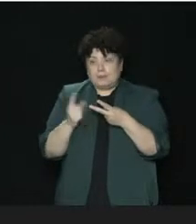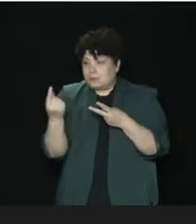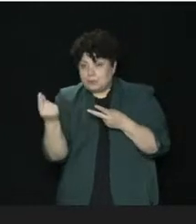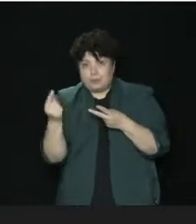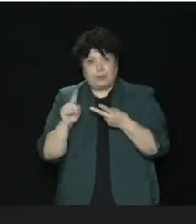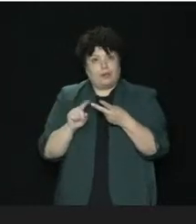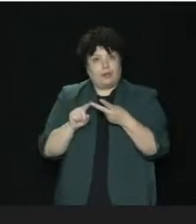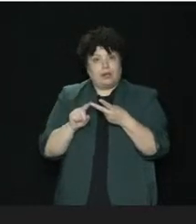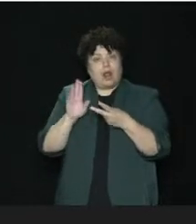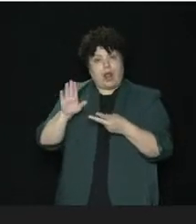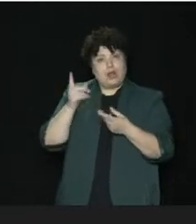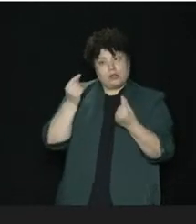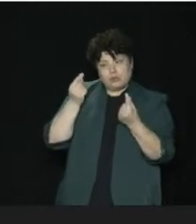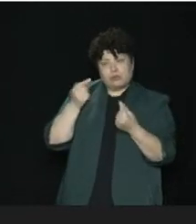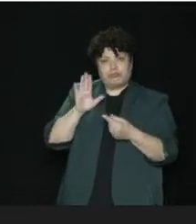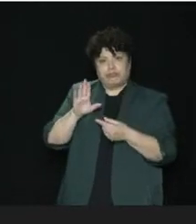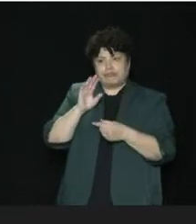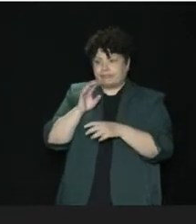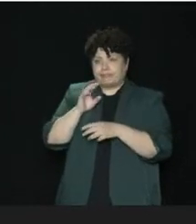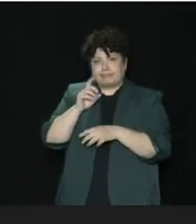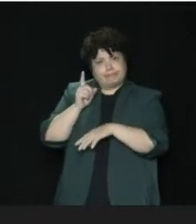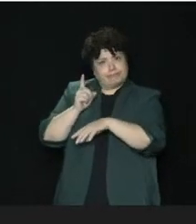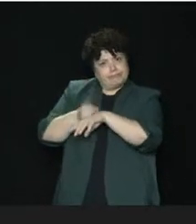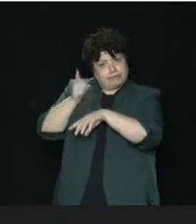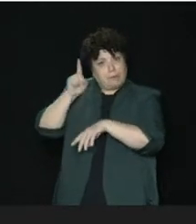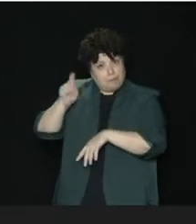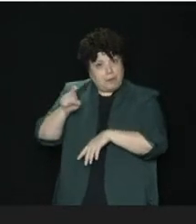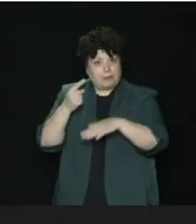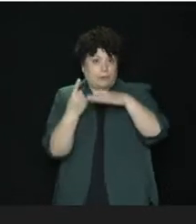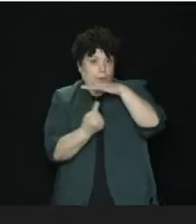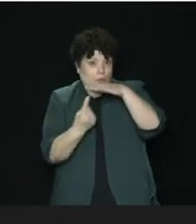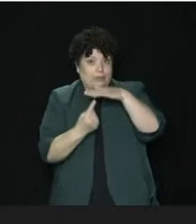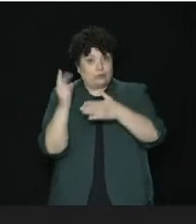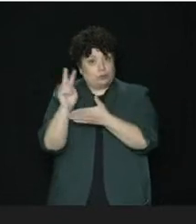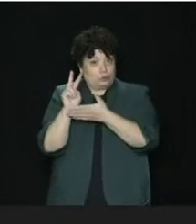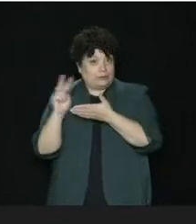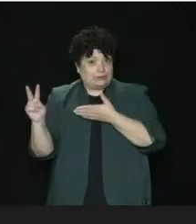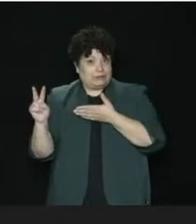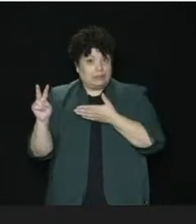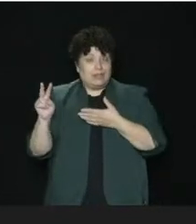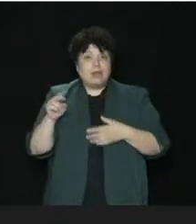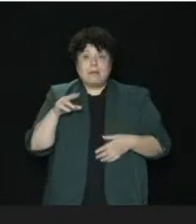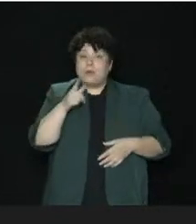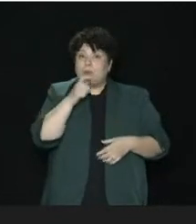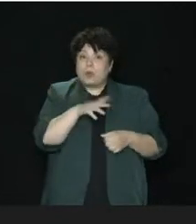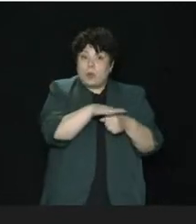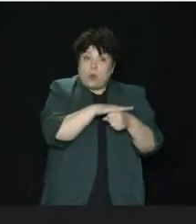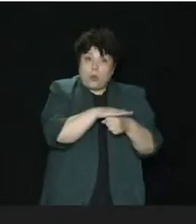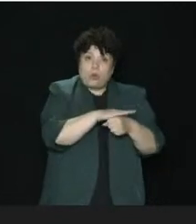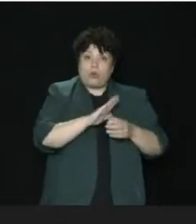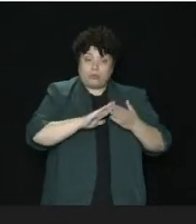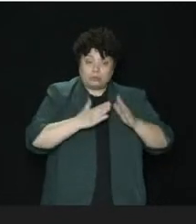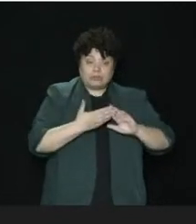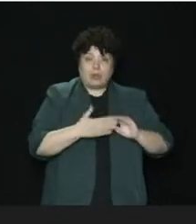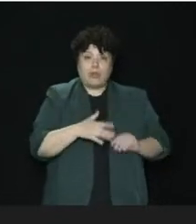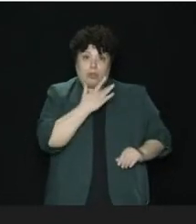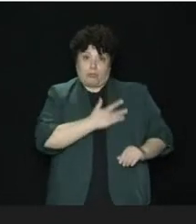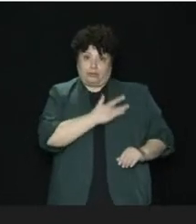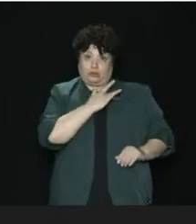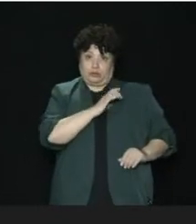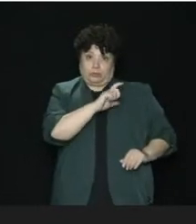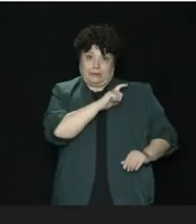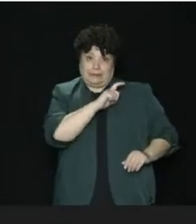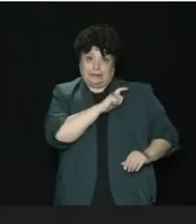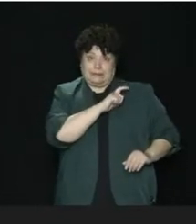checking and enforcement of the mandatory two-week quarantine. But local, municipal, and provincial police are also part of